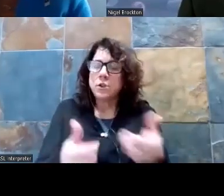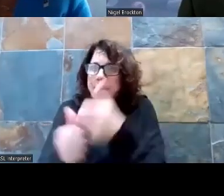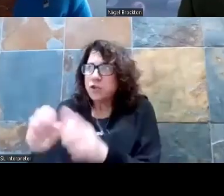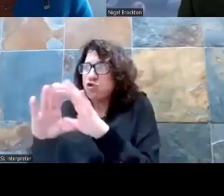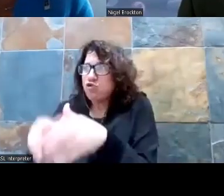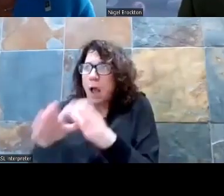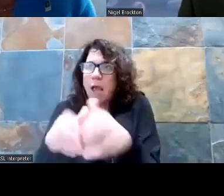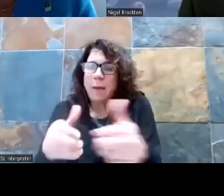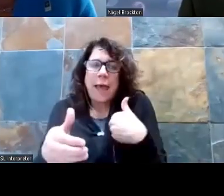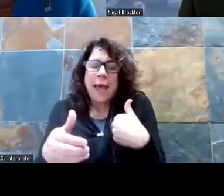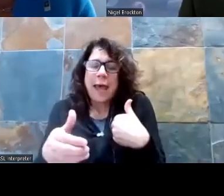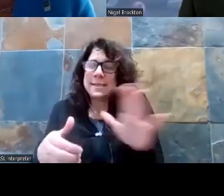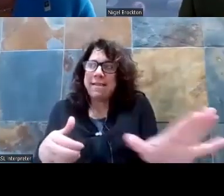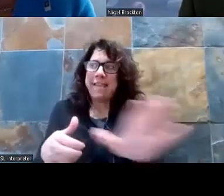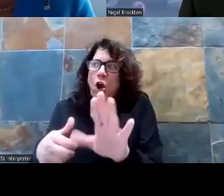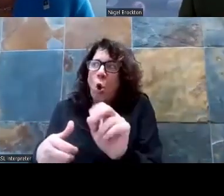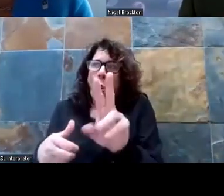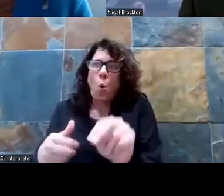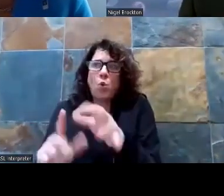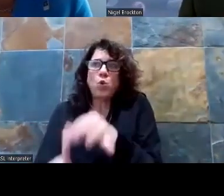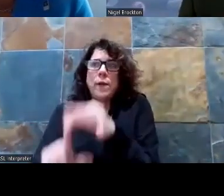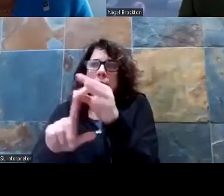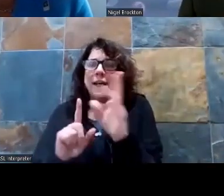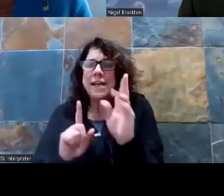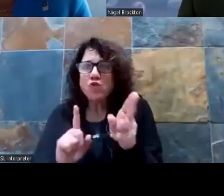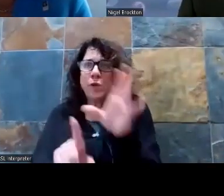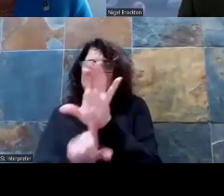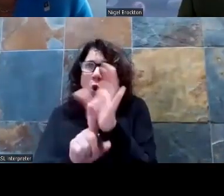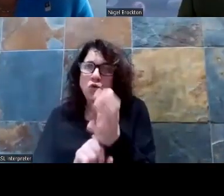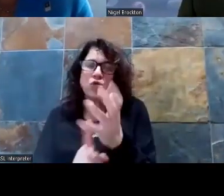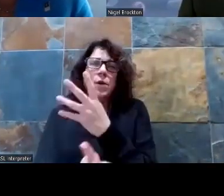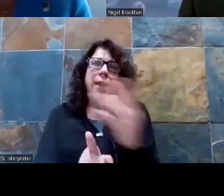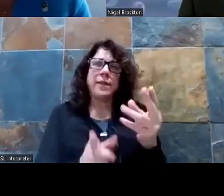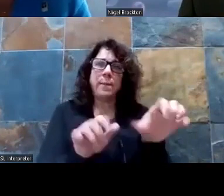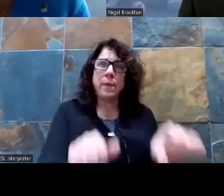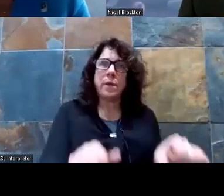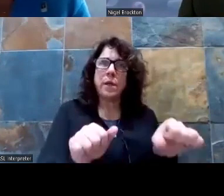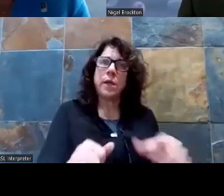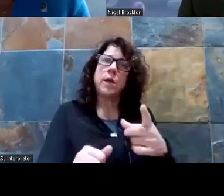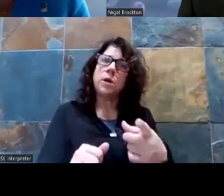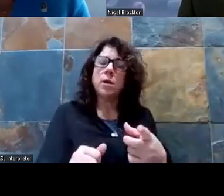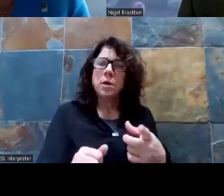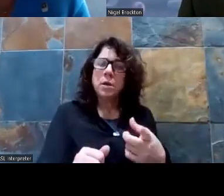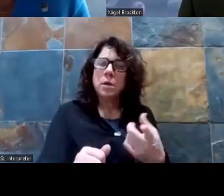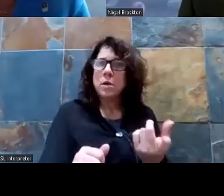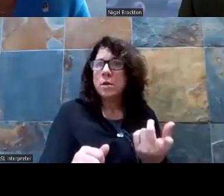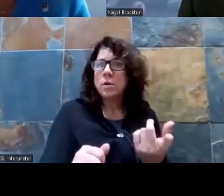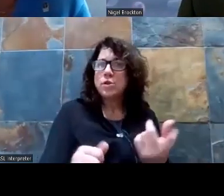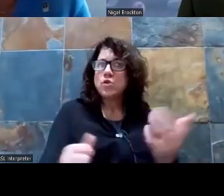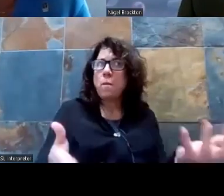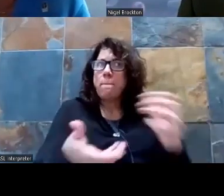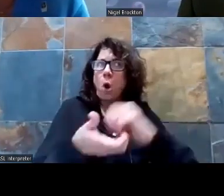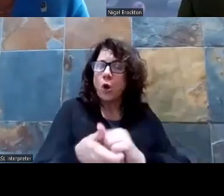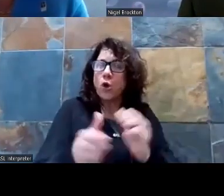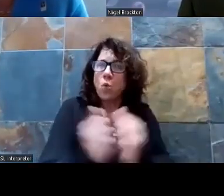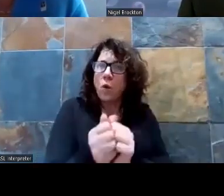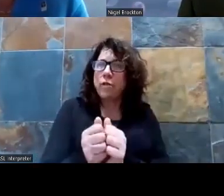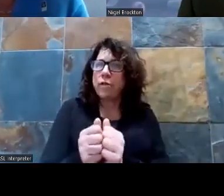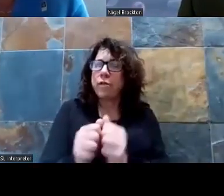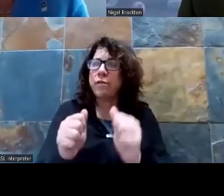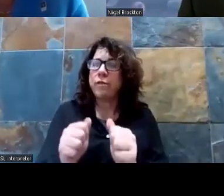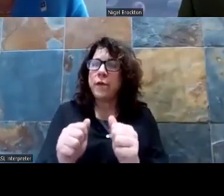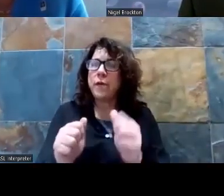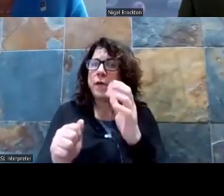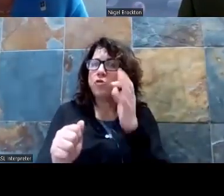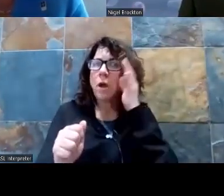has its own unique history, its own unique culture, and having the ability to partner with tribal